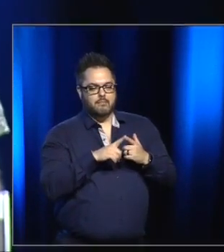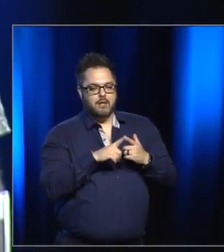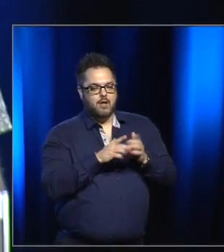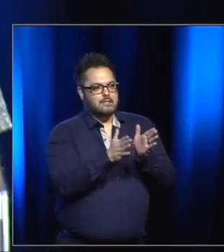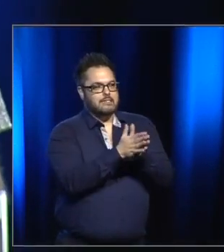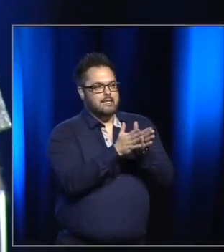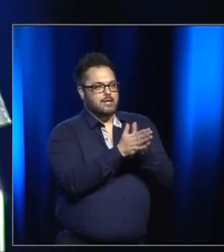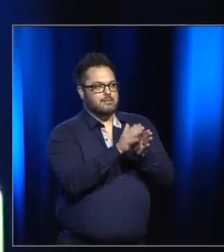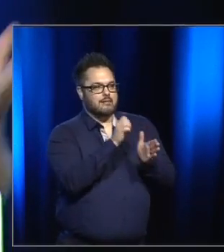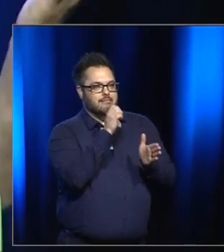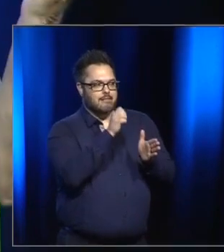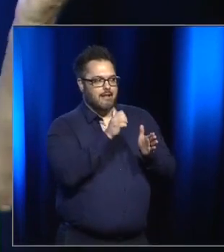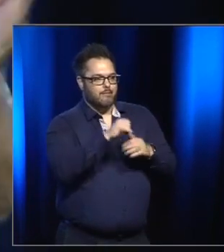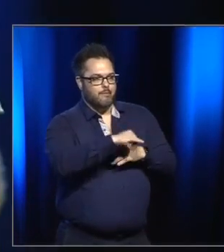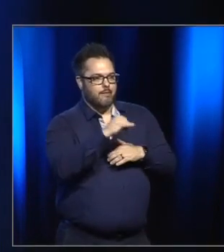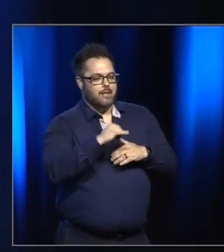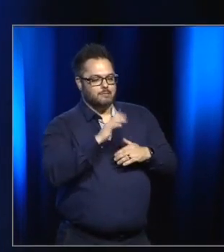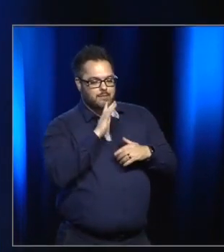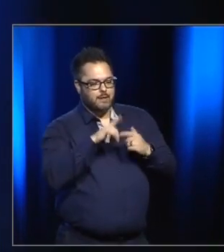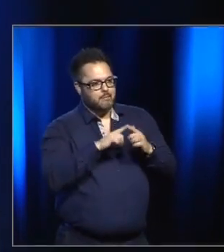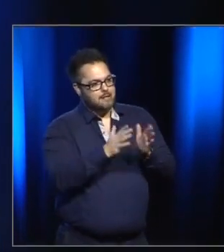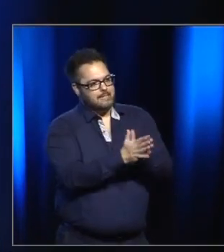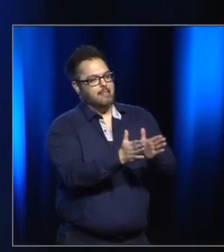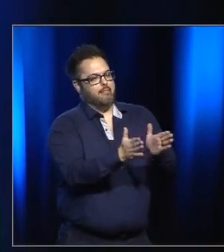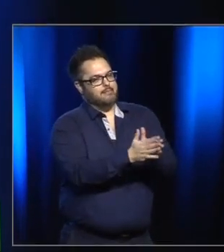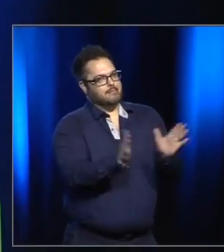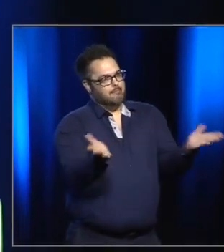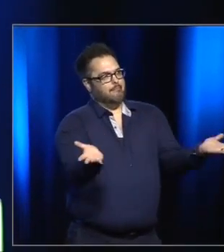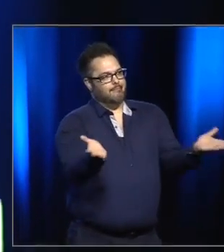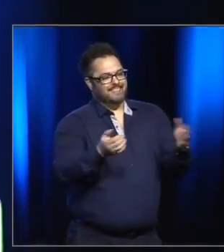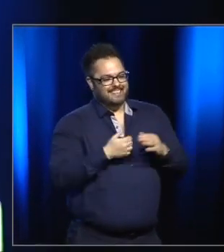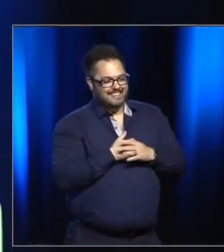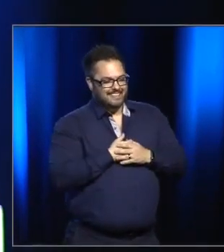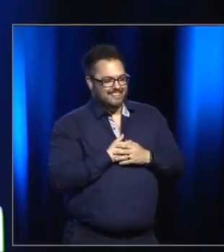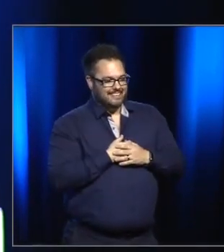so. Hey!